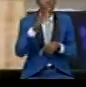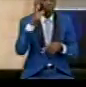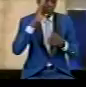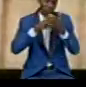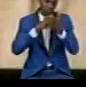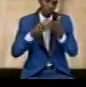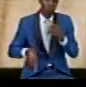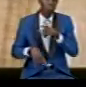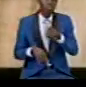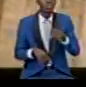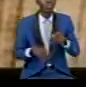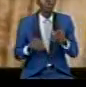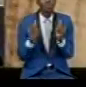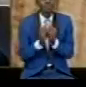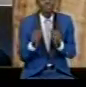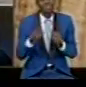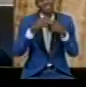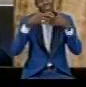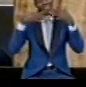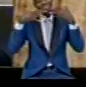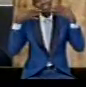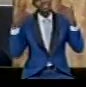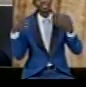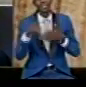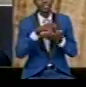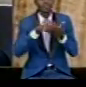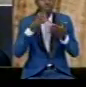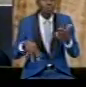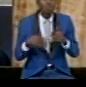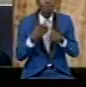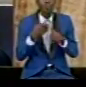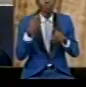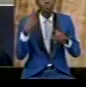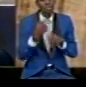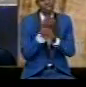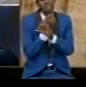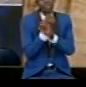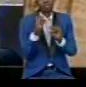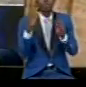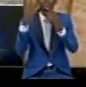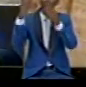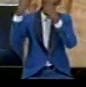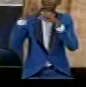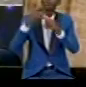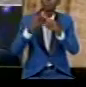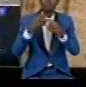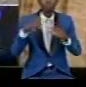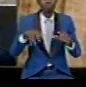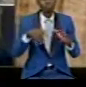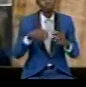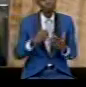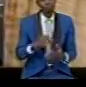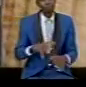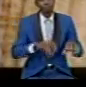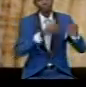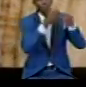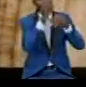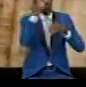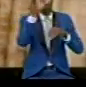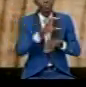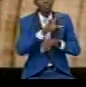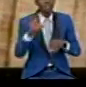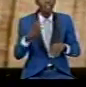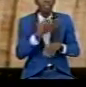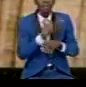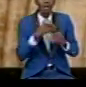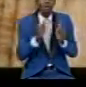you with their smile. They exclude you from the salvation coming from Calvary with their smile and with their